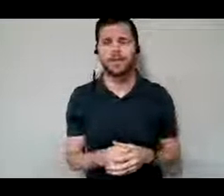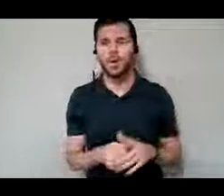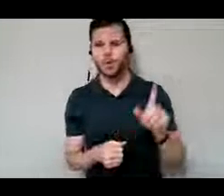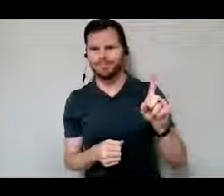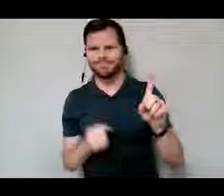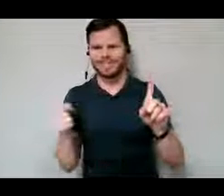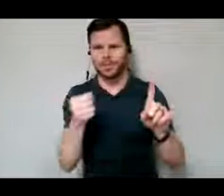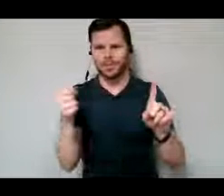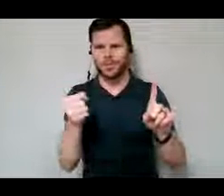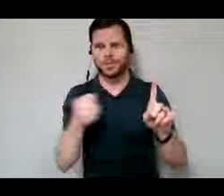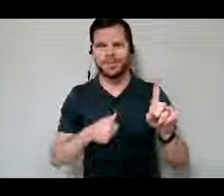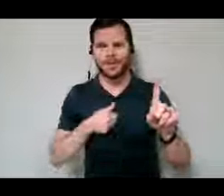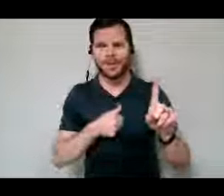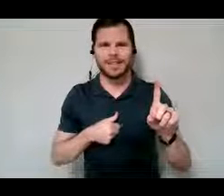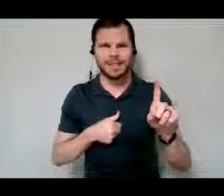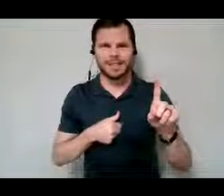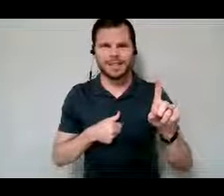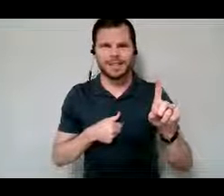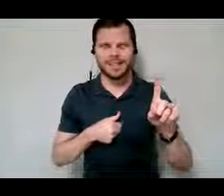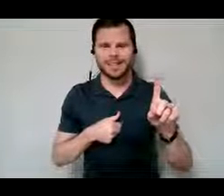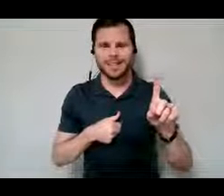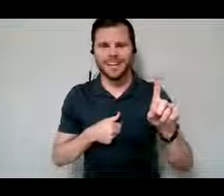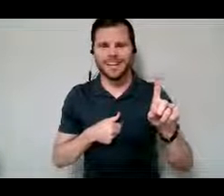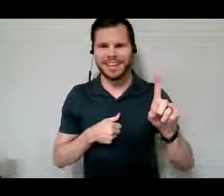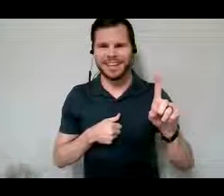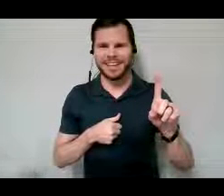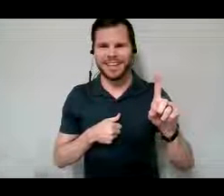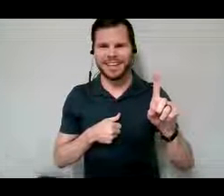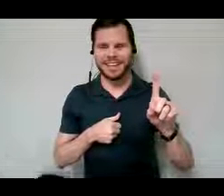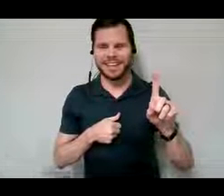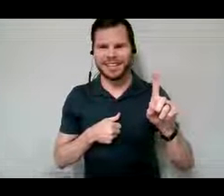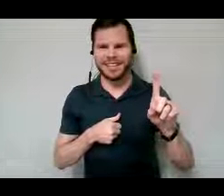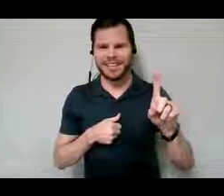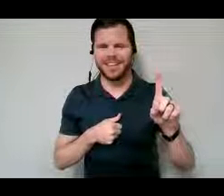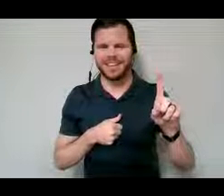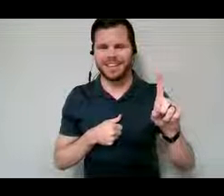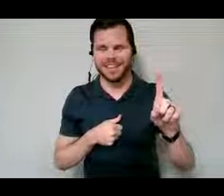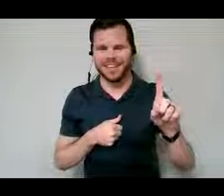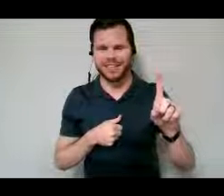on. I thought you were going to say the Pledge of Allegiance. I know, right? I pledge of allegiance.